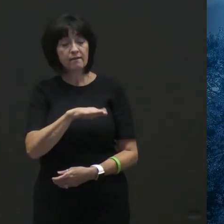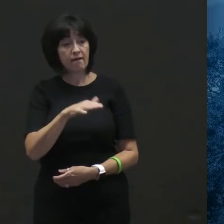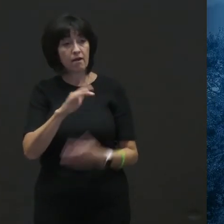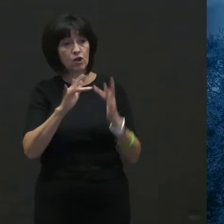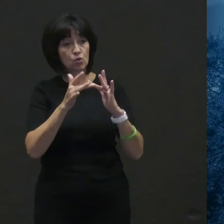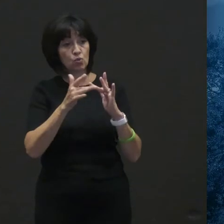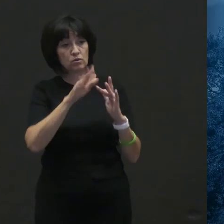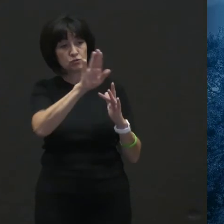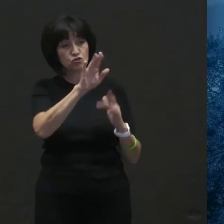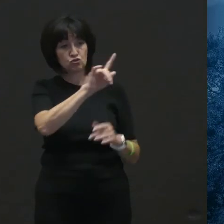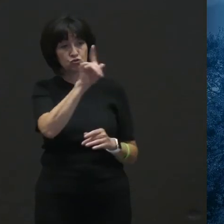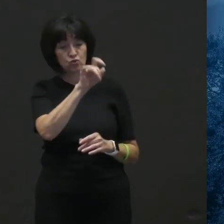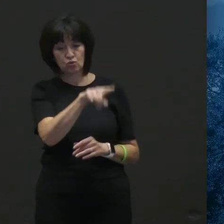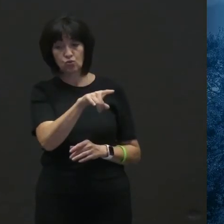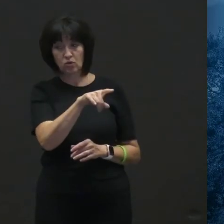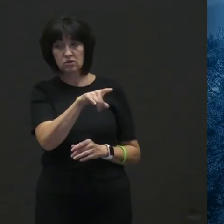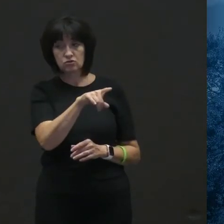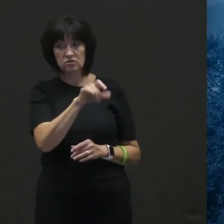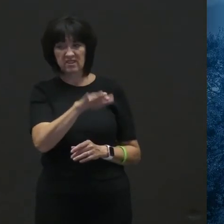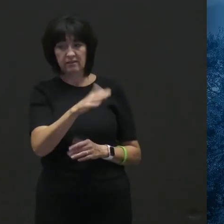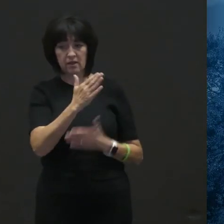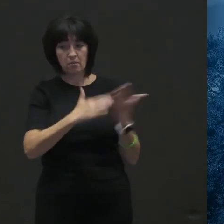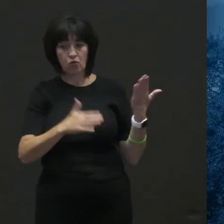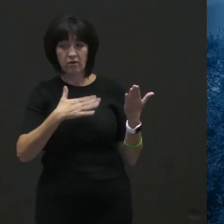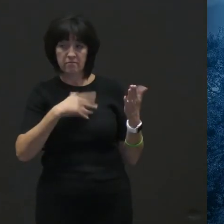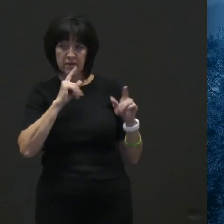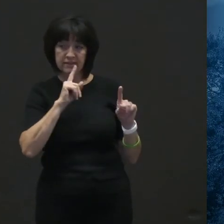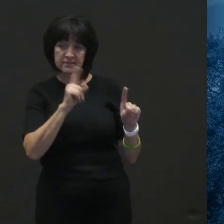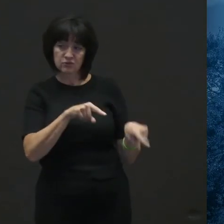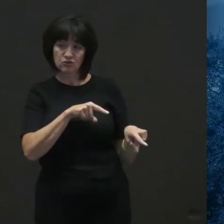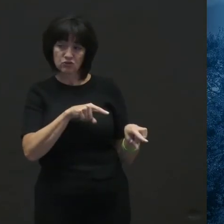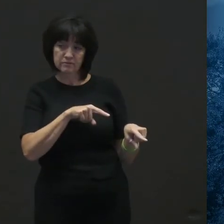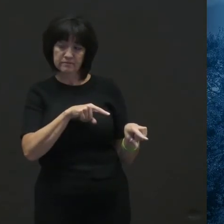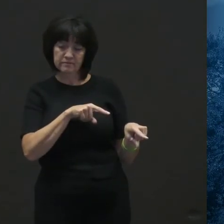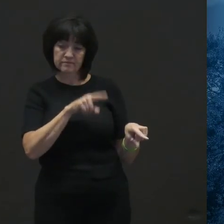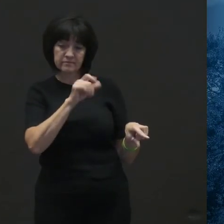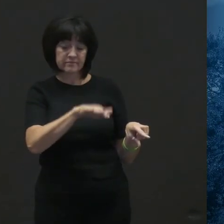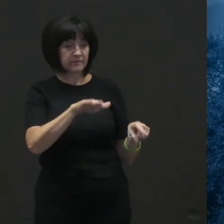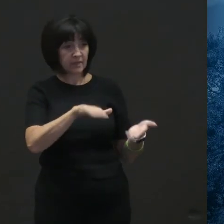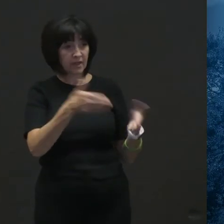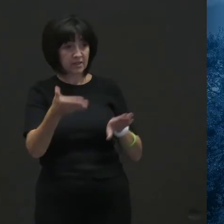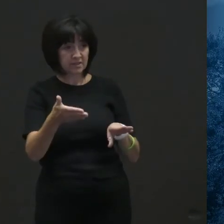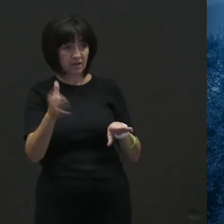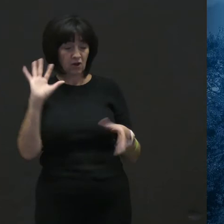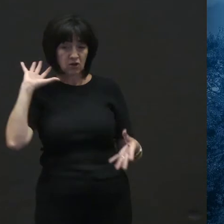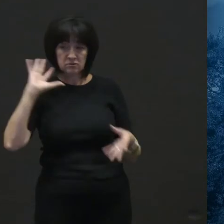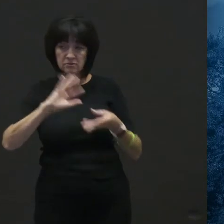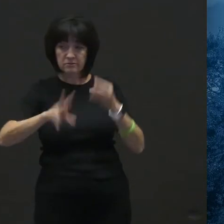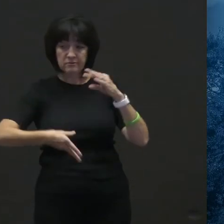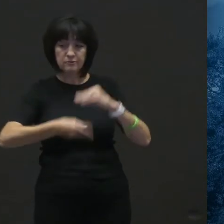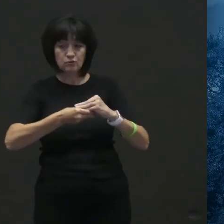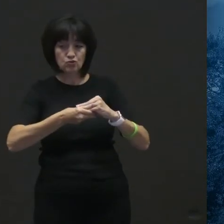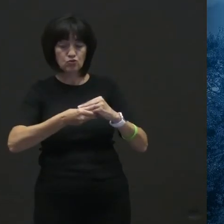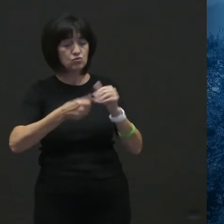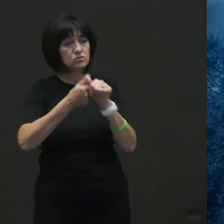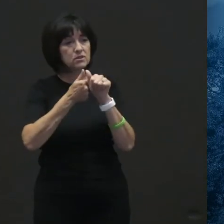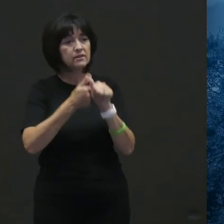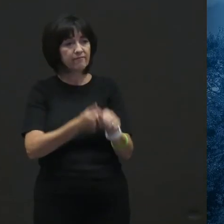to your question, and this was part of my answer, of the deaths, the total deaths by race and ethnicity,